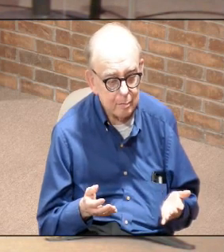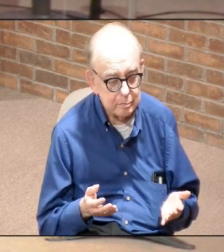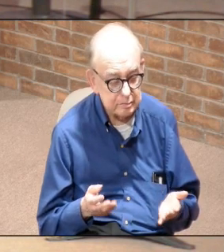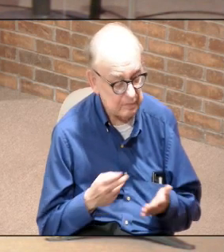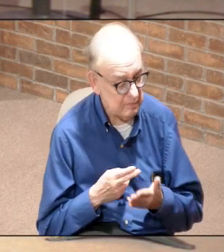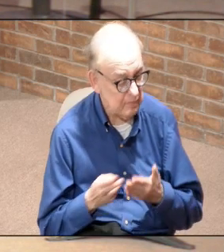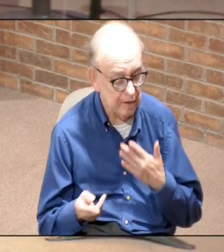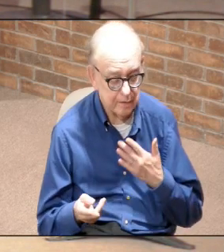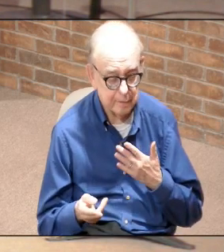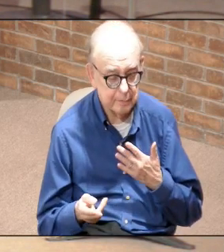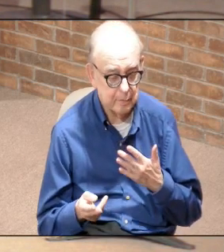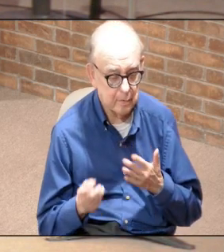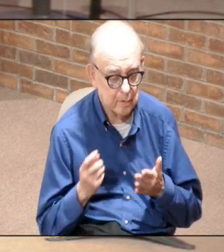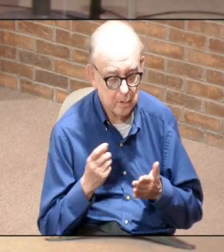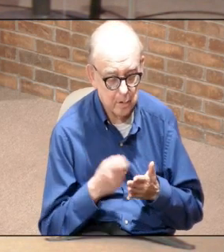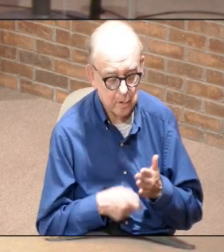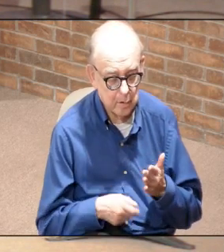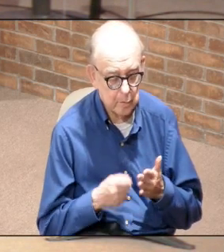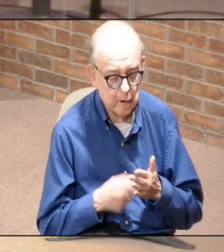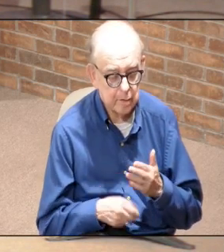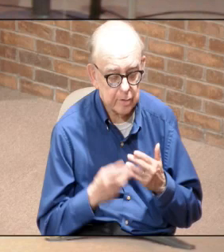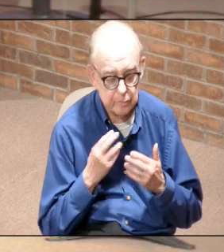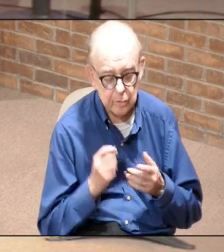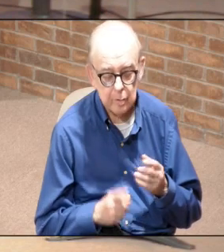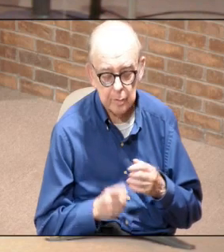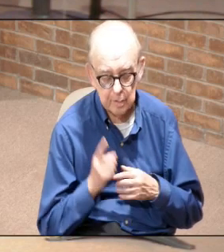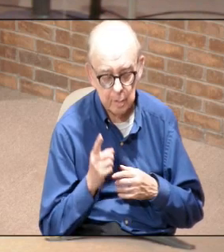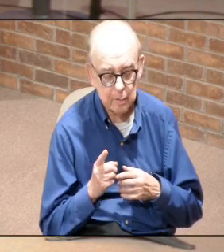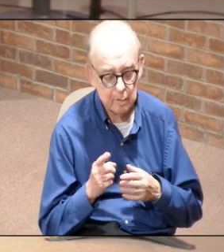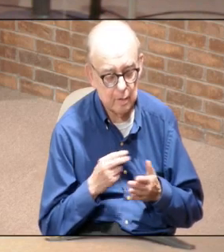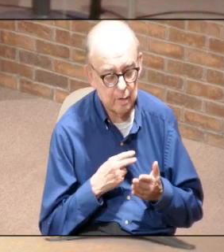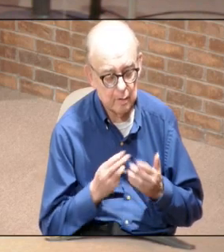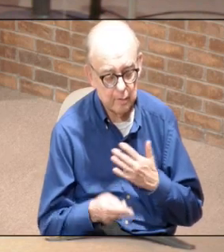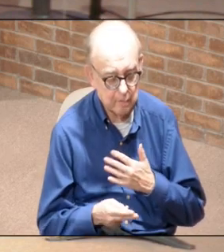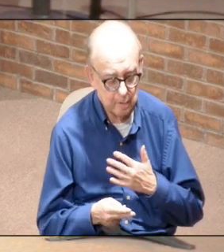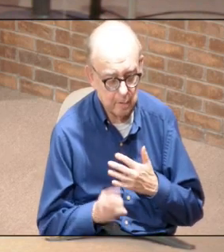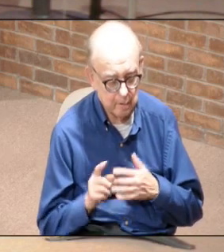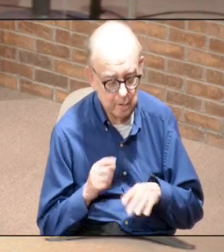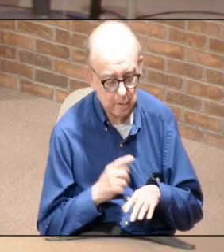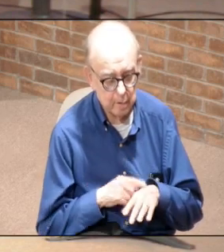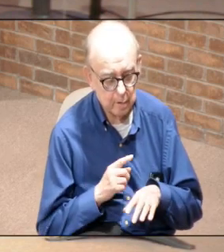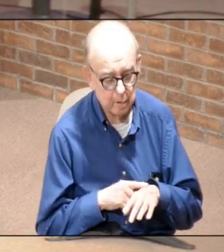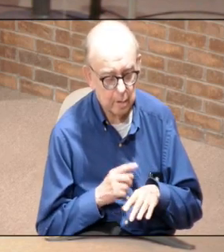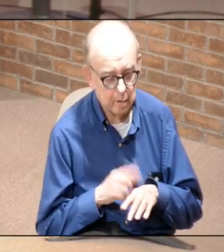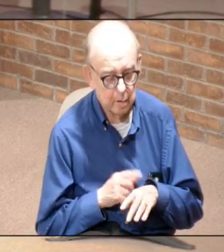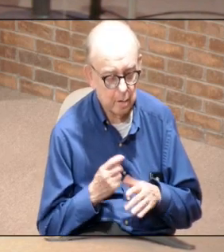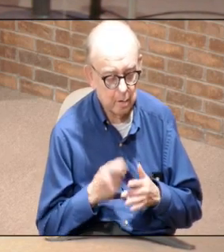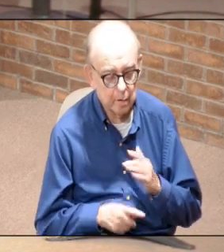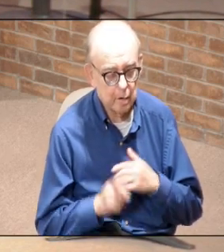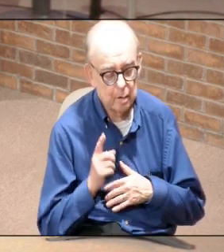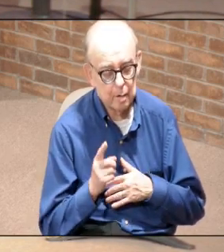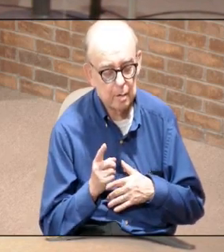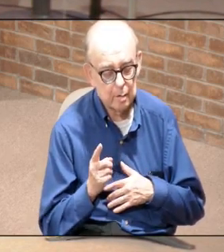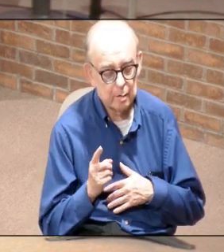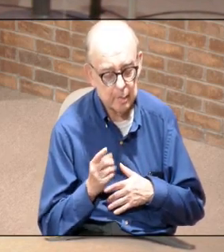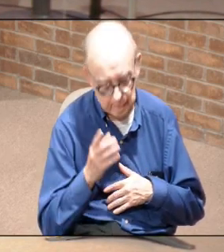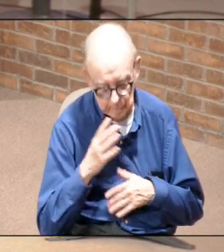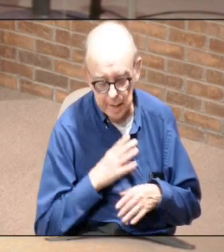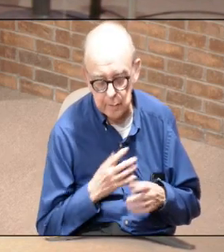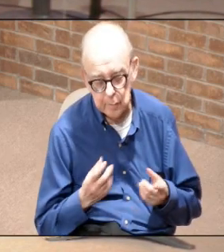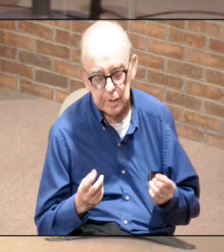Failed. Price of sugar went up again. Failed. 3rd time, price of sugar is going up. You know what he